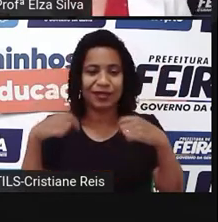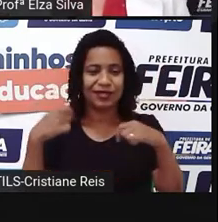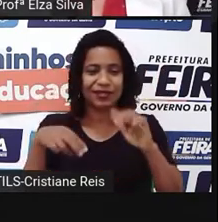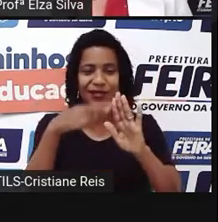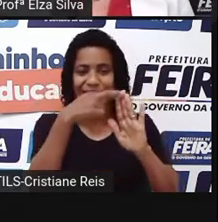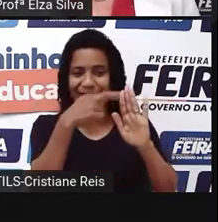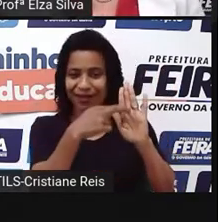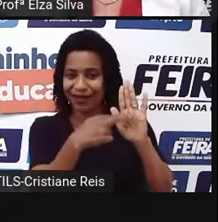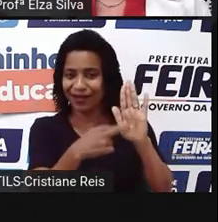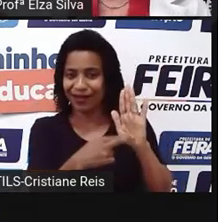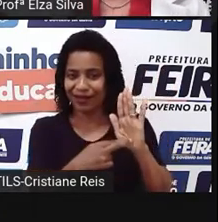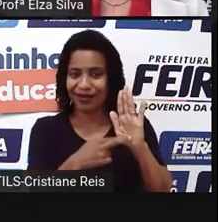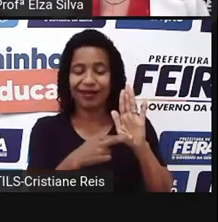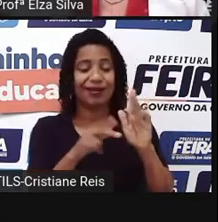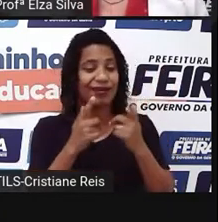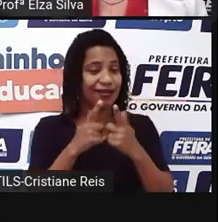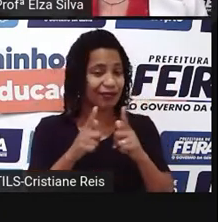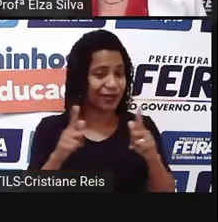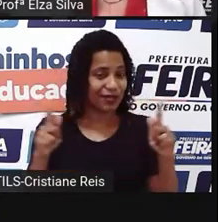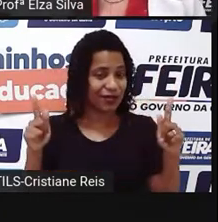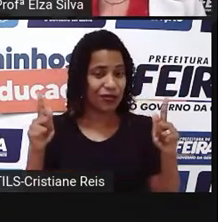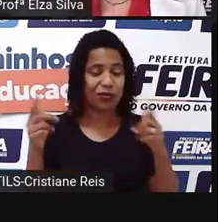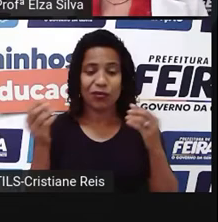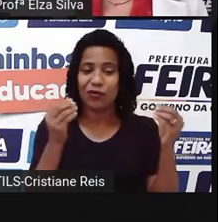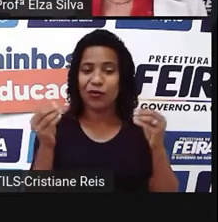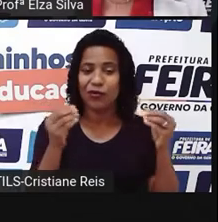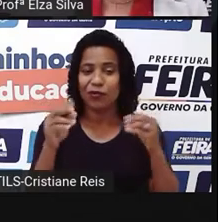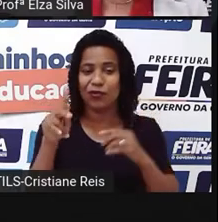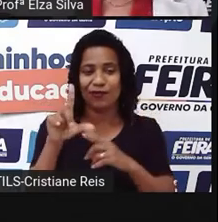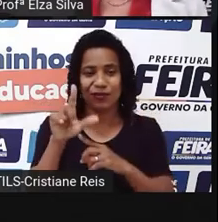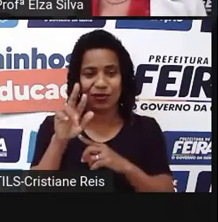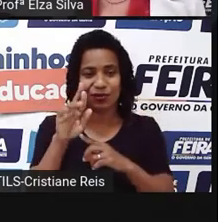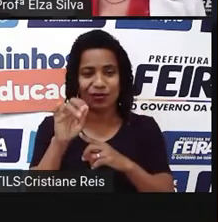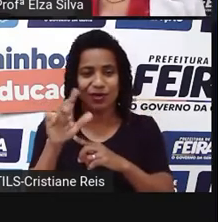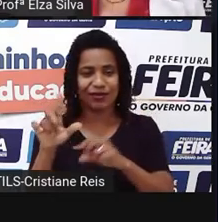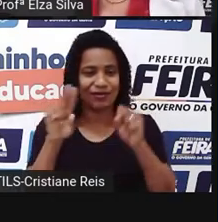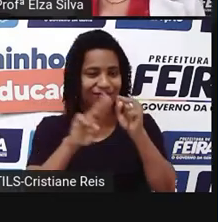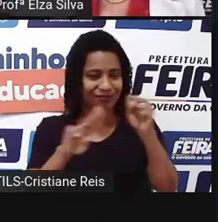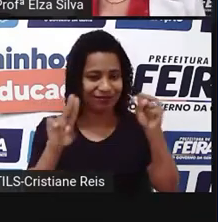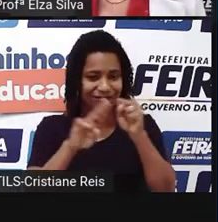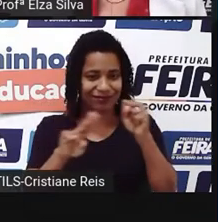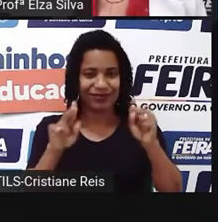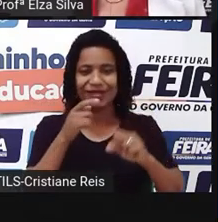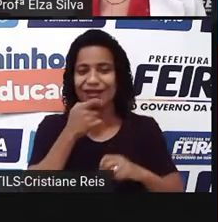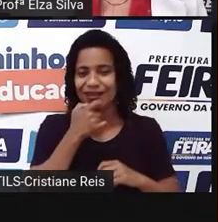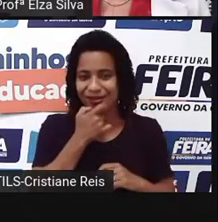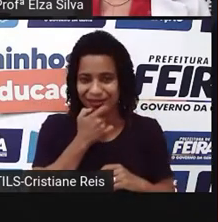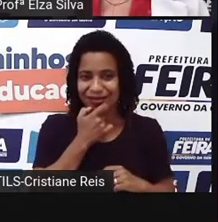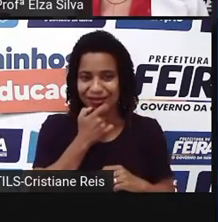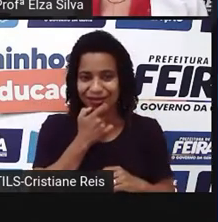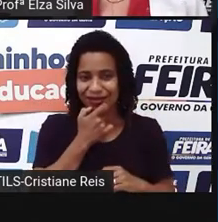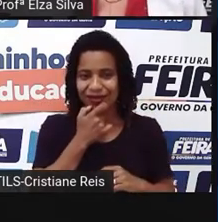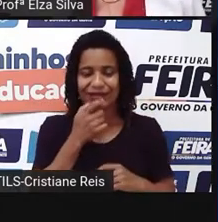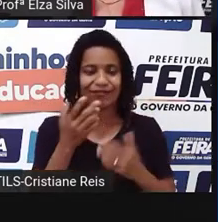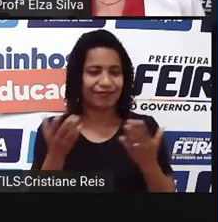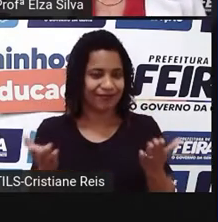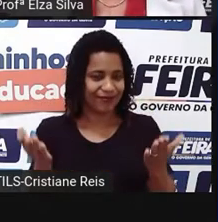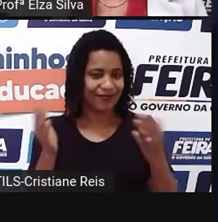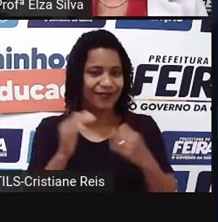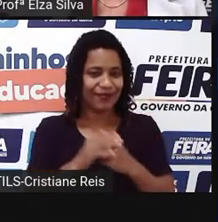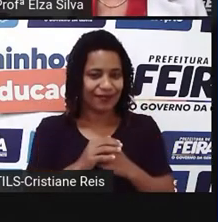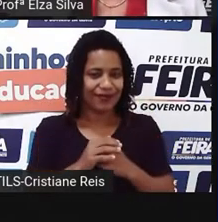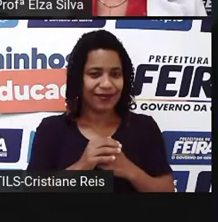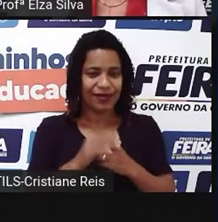as regras sobre como formar o plural dos substantivos em inglês. E é sobre isso que nós vamos falar